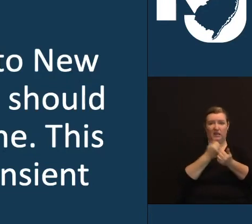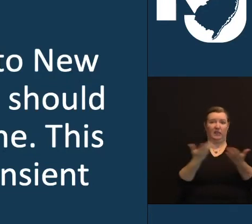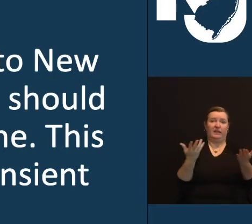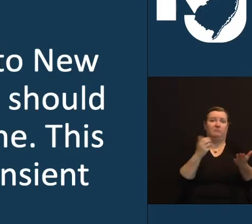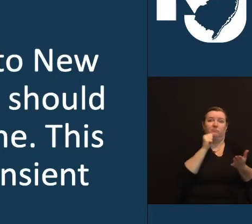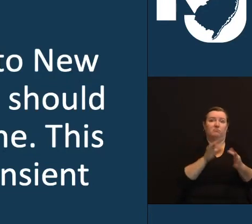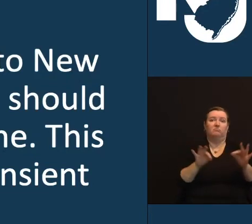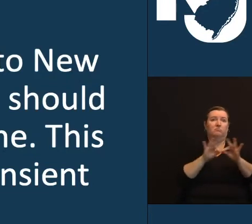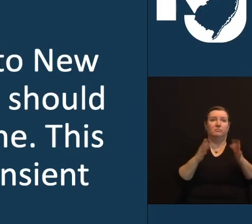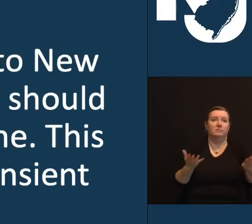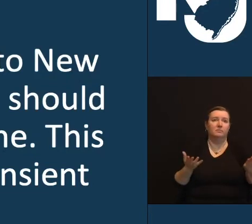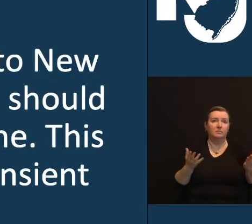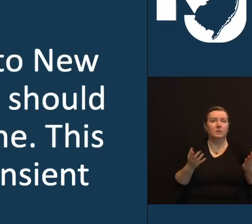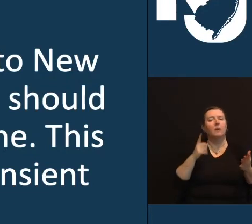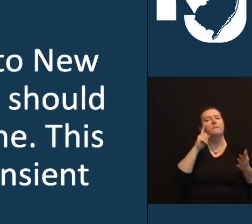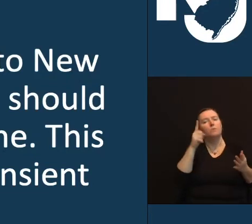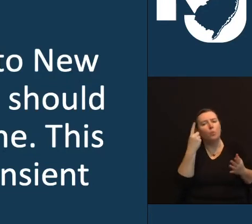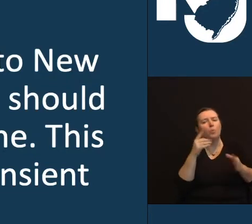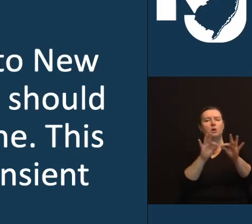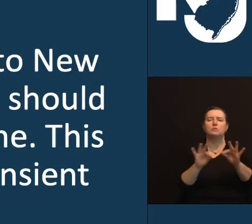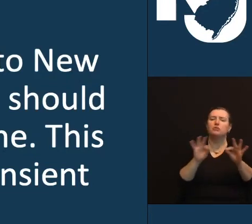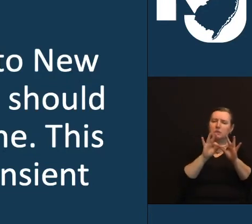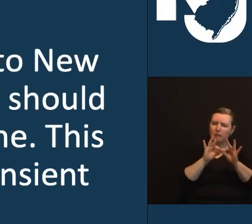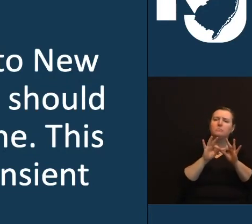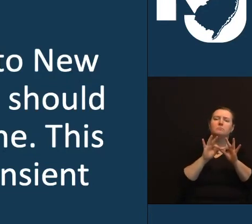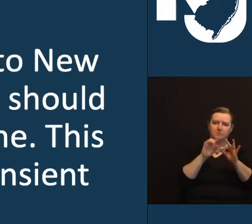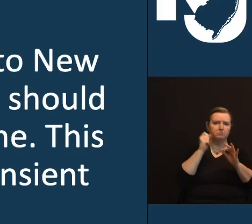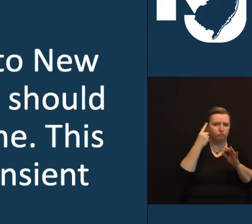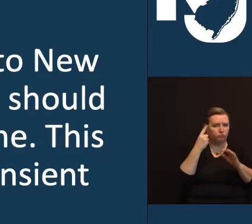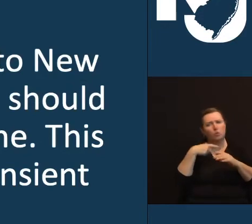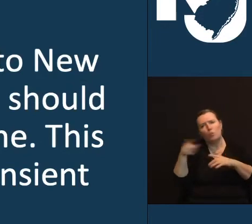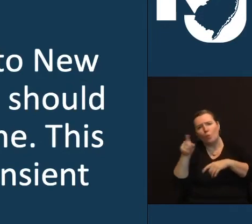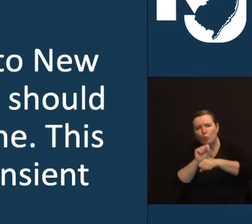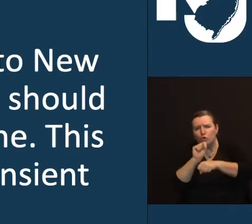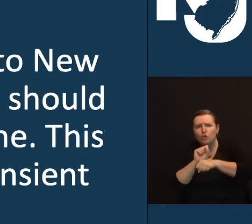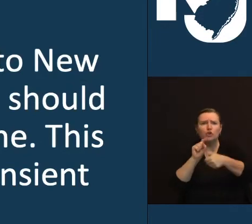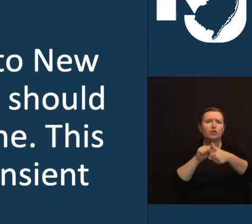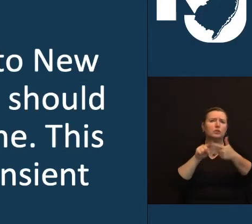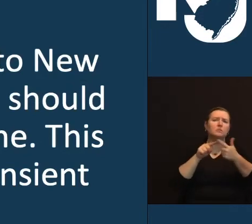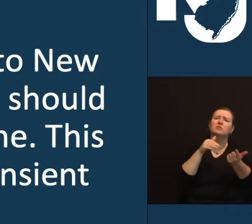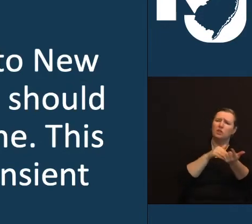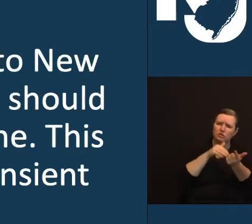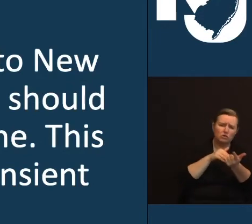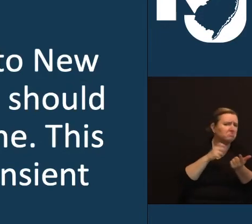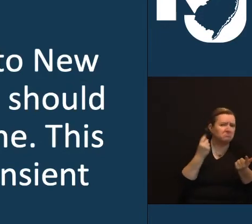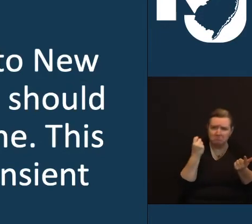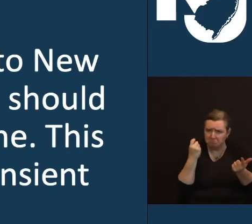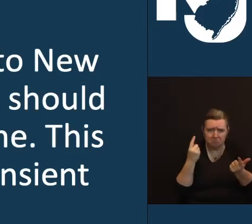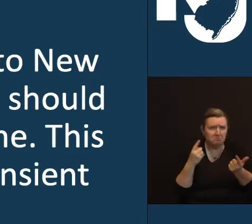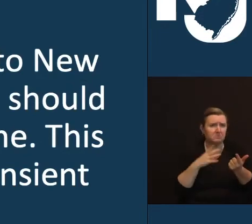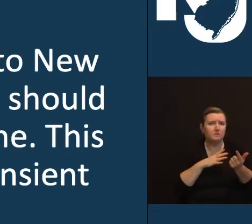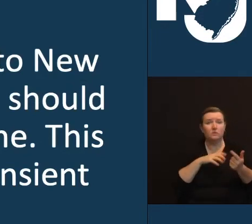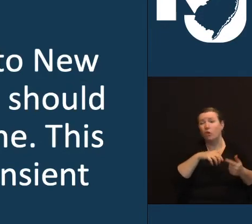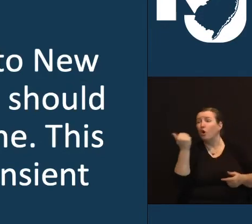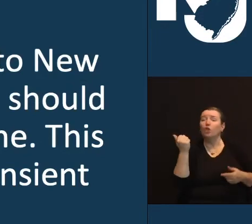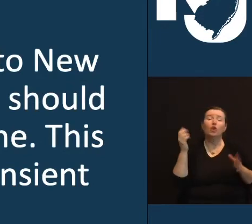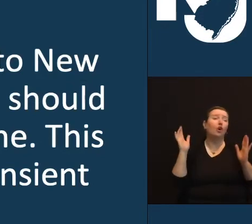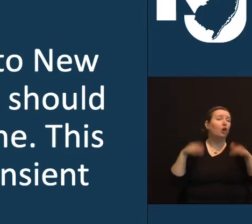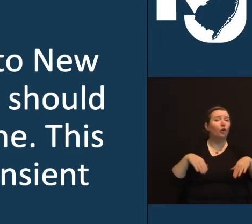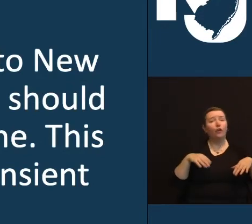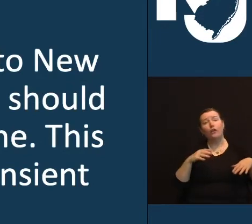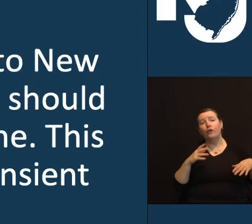essential for your daily life, commuting to work or seeking medical treatment, for example. And we understand that New Jerseyans may